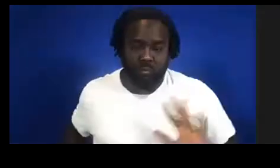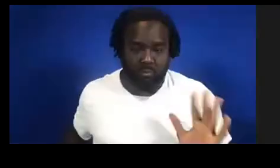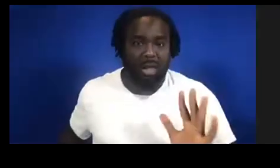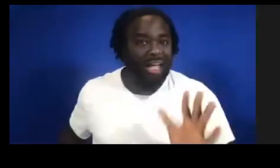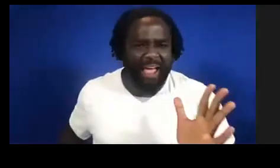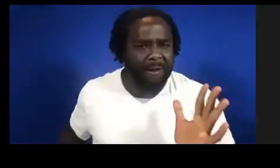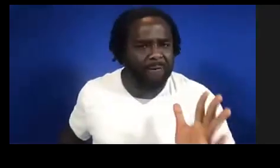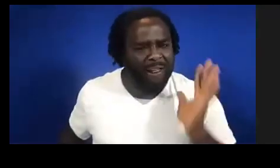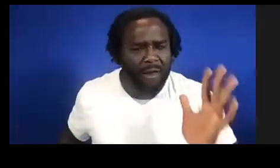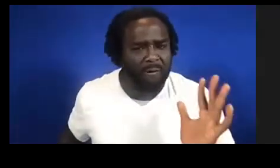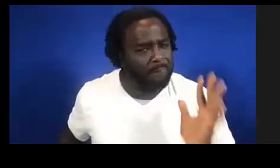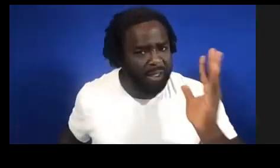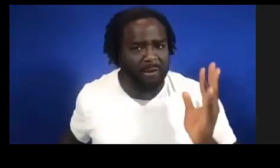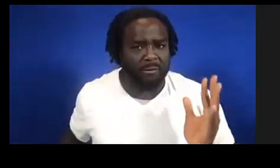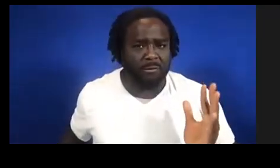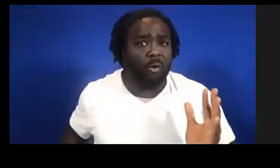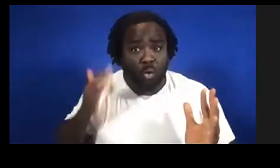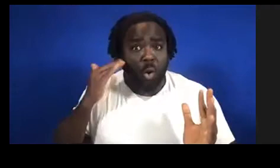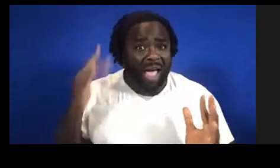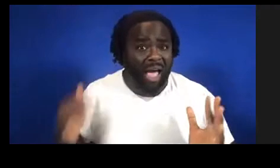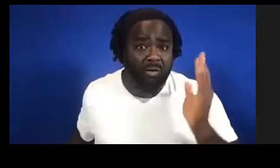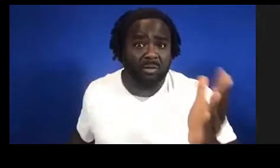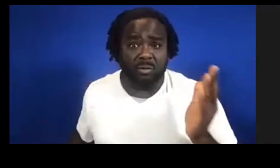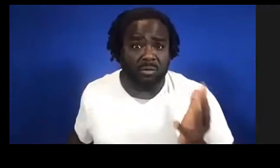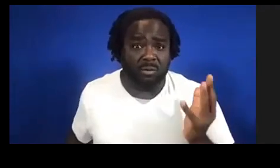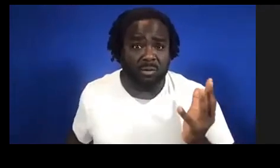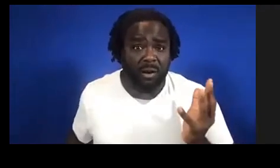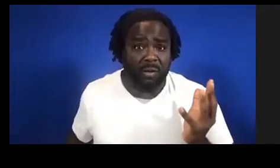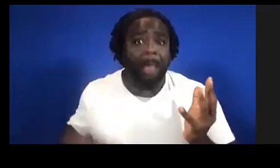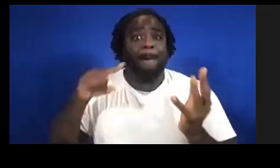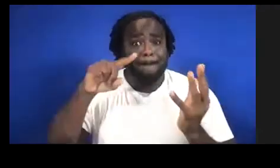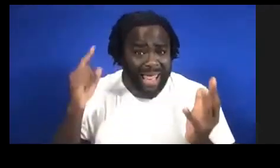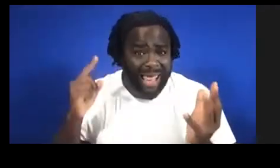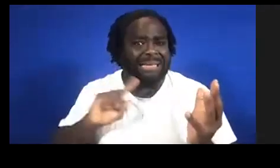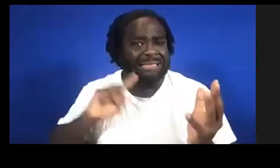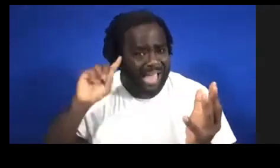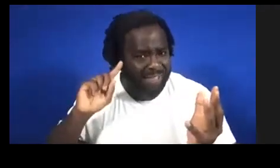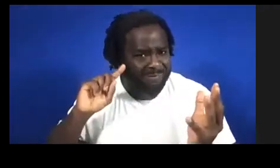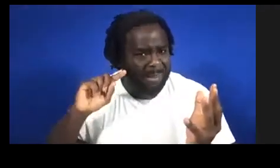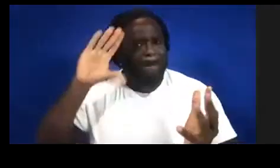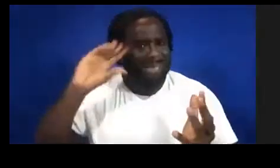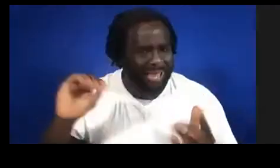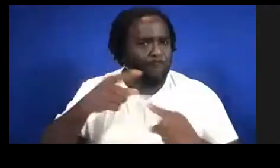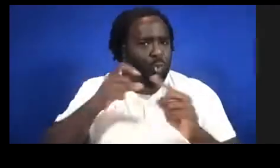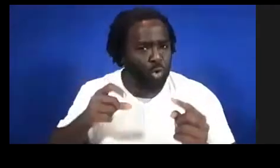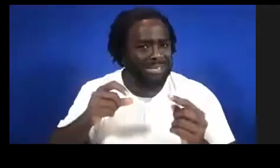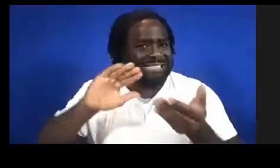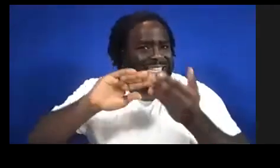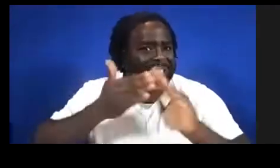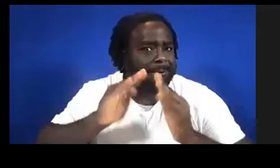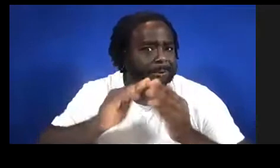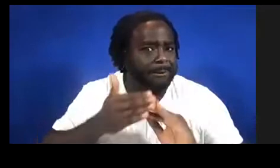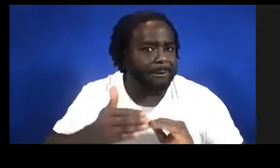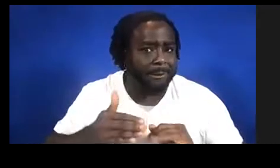middle of nowhere. I hate it. I absolutely can't stand it. And y'all know why, right? I'm